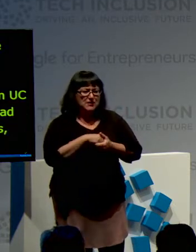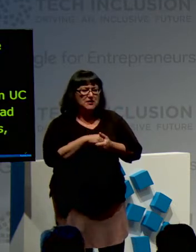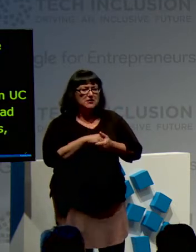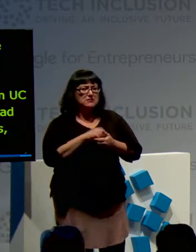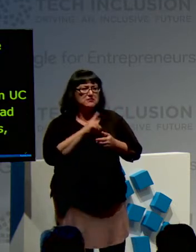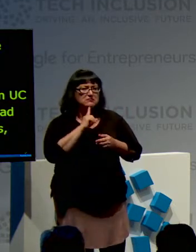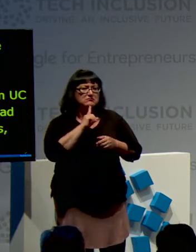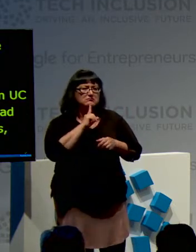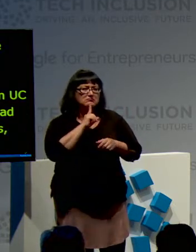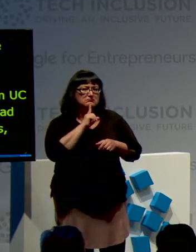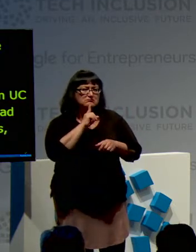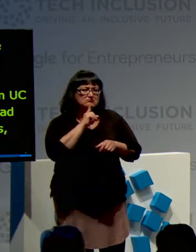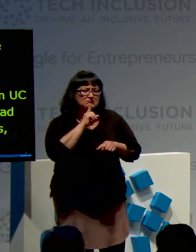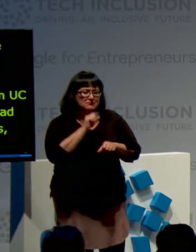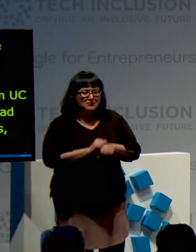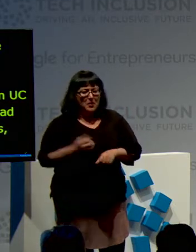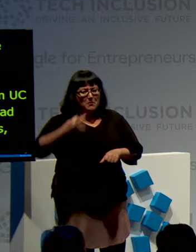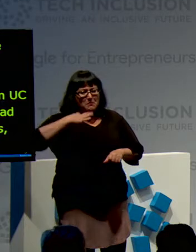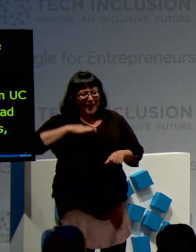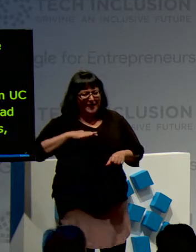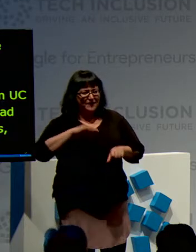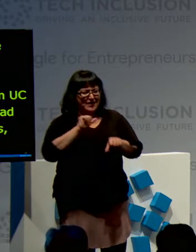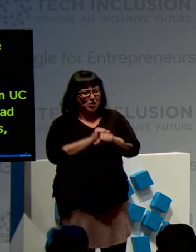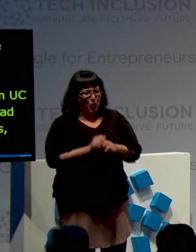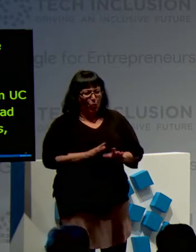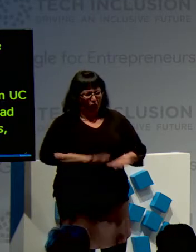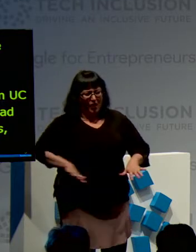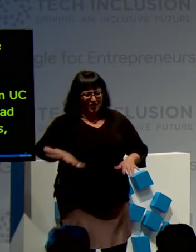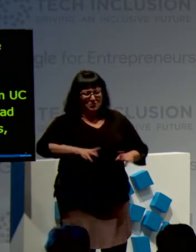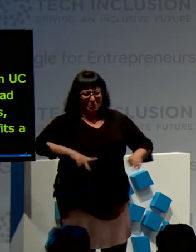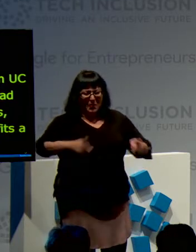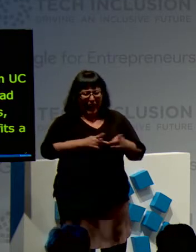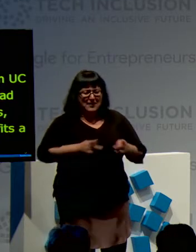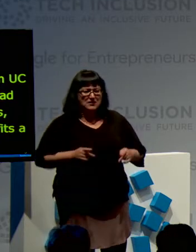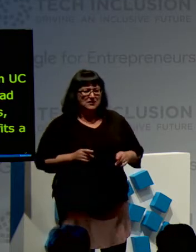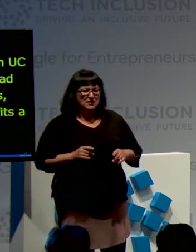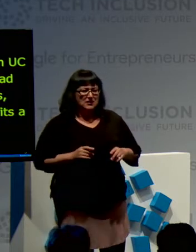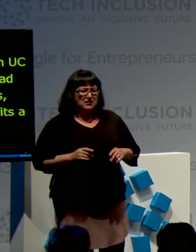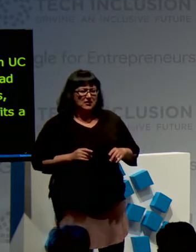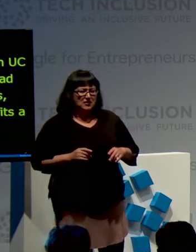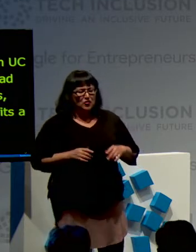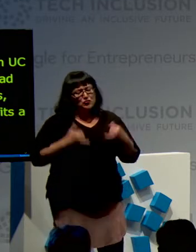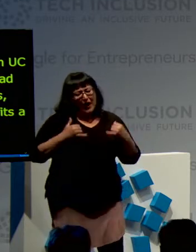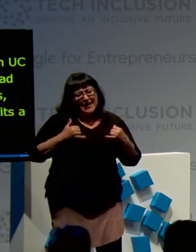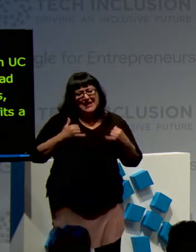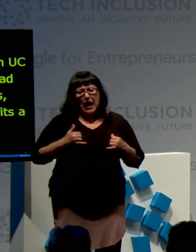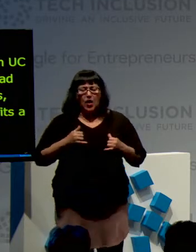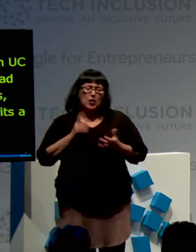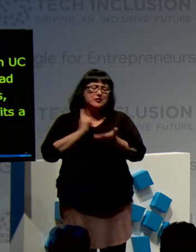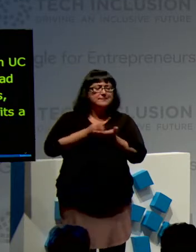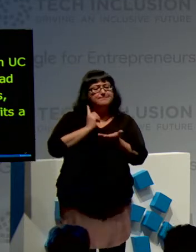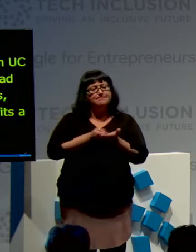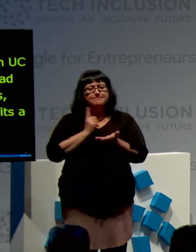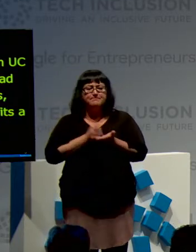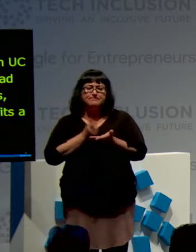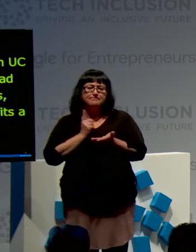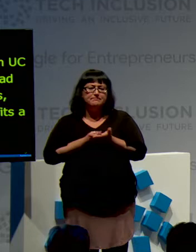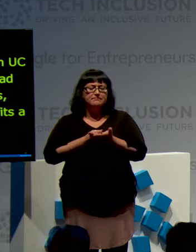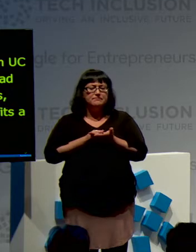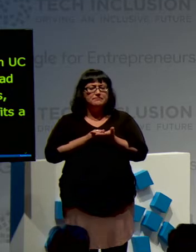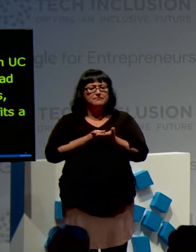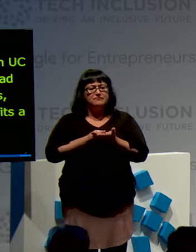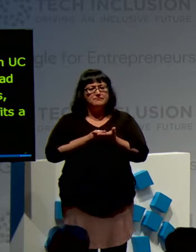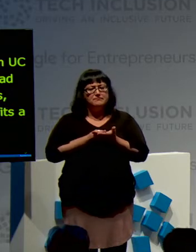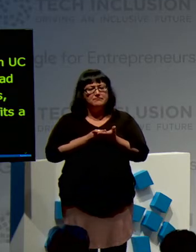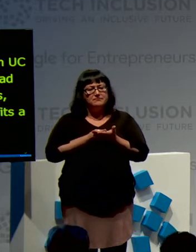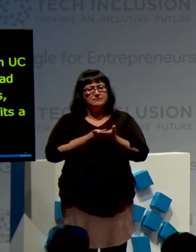actually benefits a workplace. Like till now it's being talked about like it's morally the right thing to